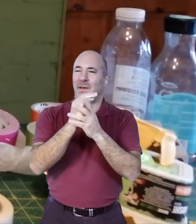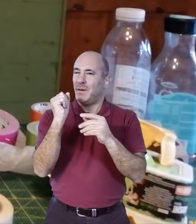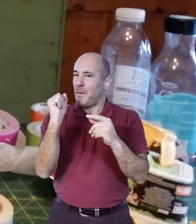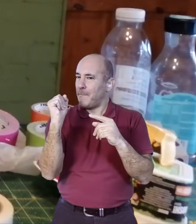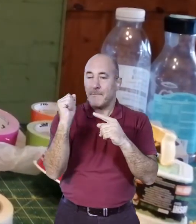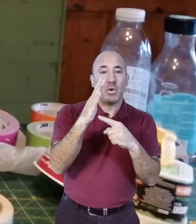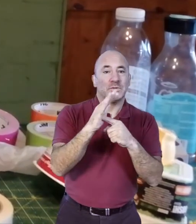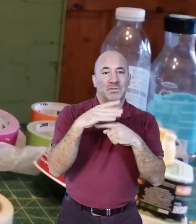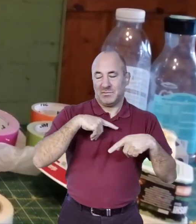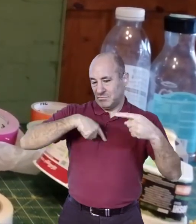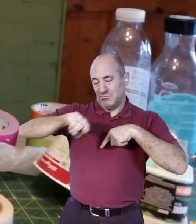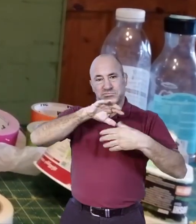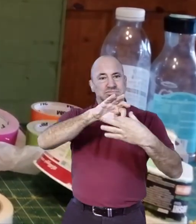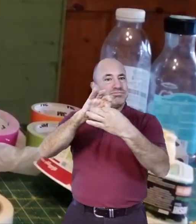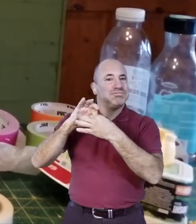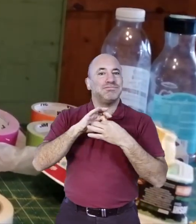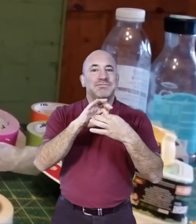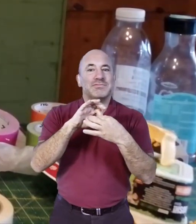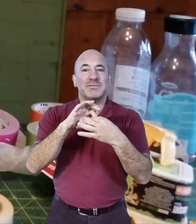so important that you work together.